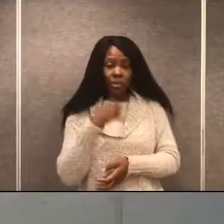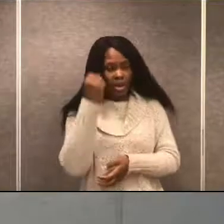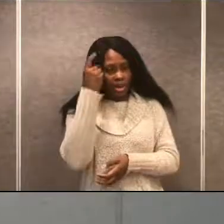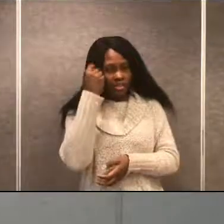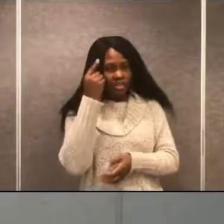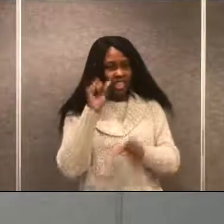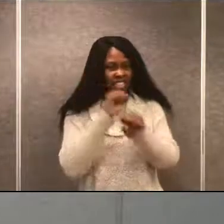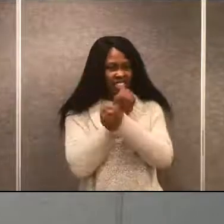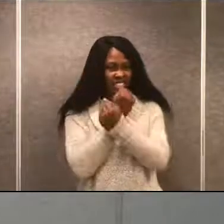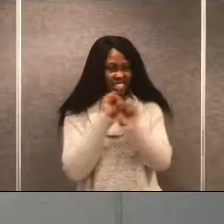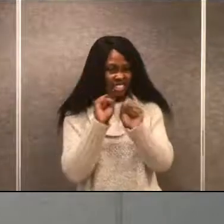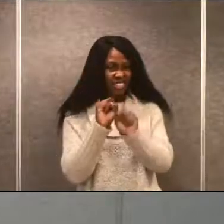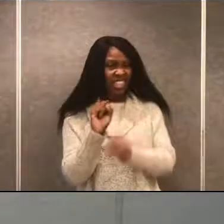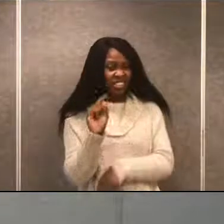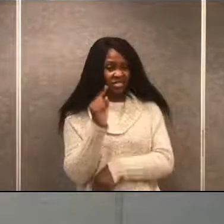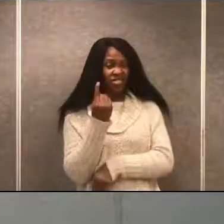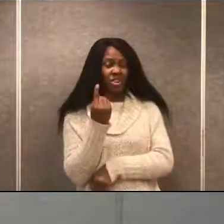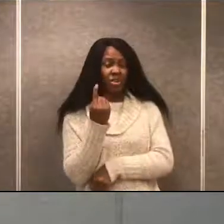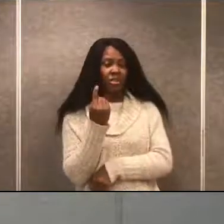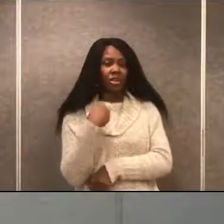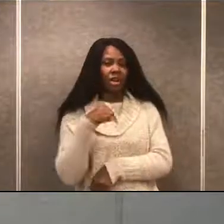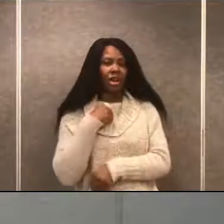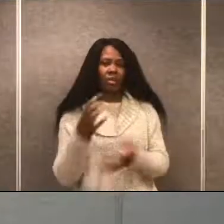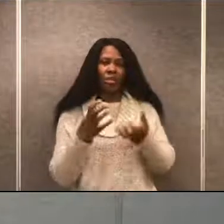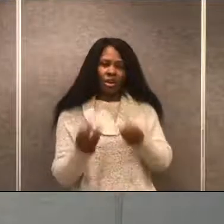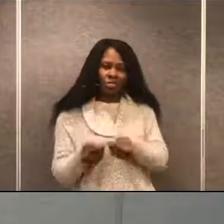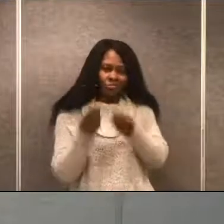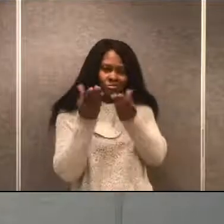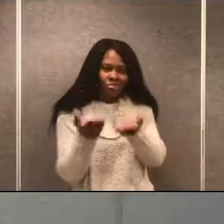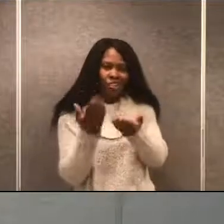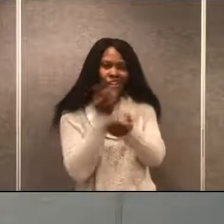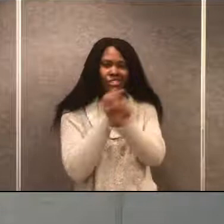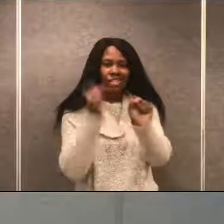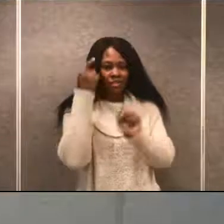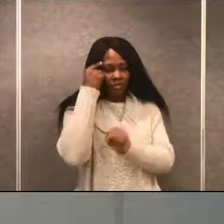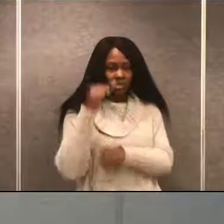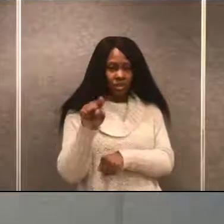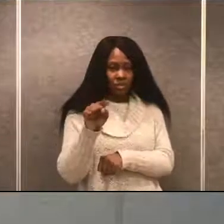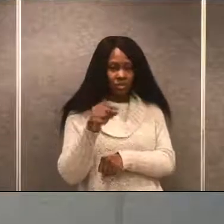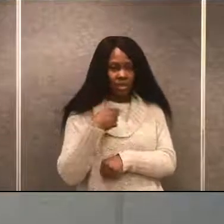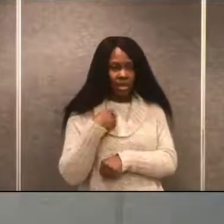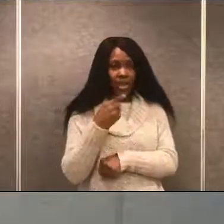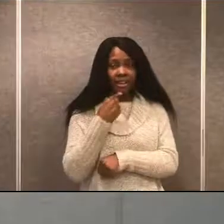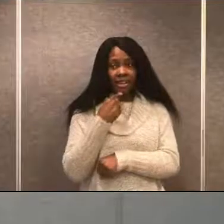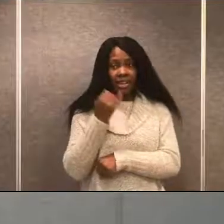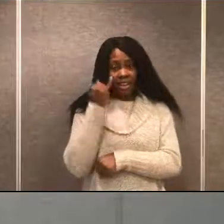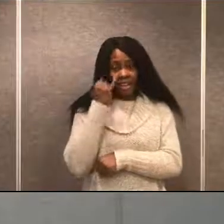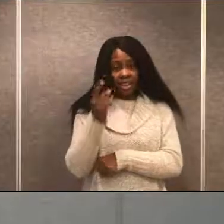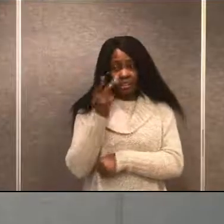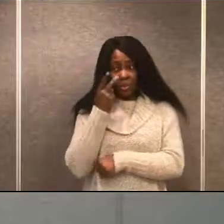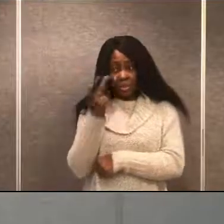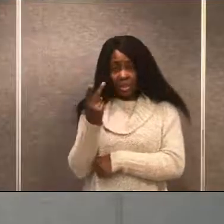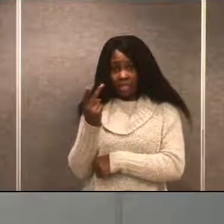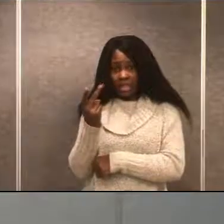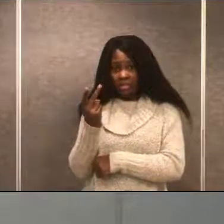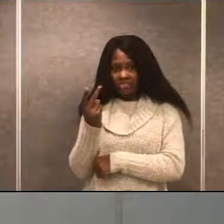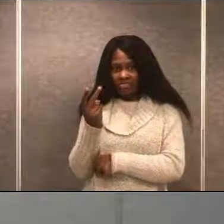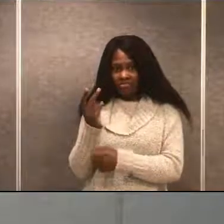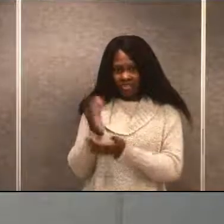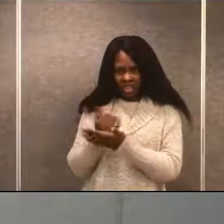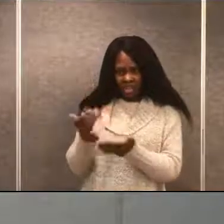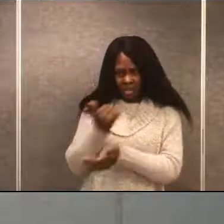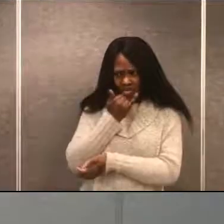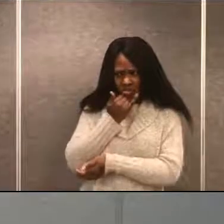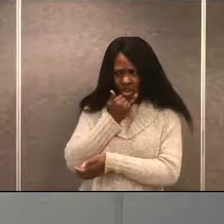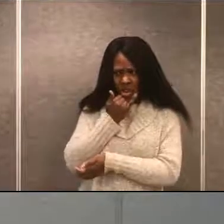is first for you all, and we want to try to provide those safety measures for you. I always say, if you see something, say something. Make sure you share it to us in a positive